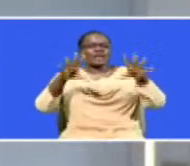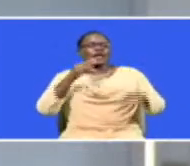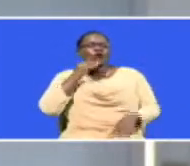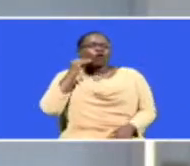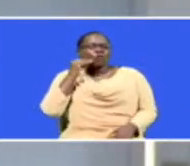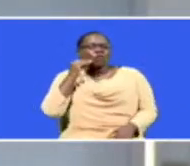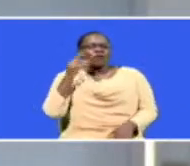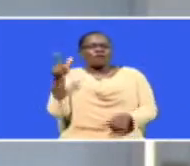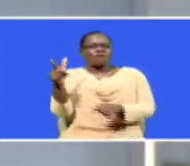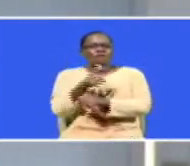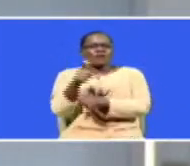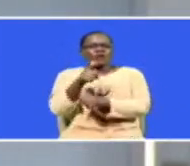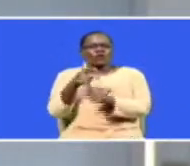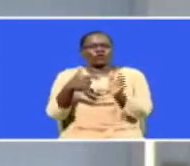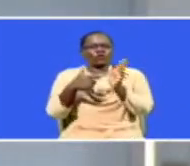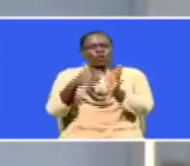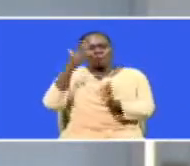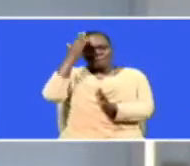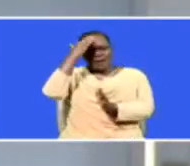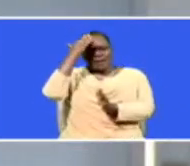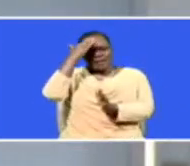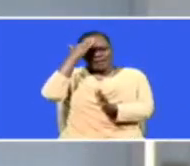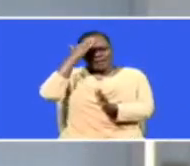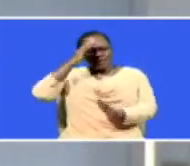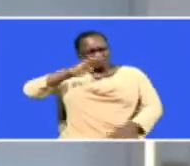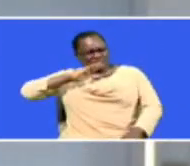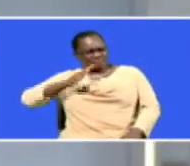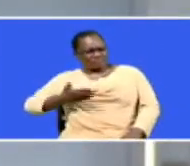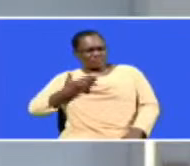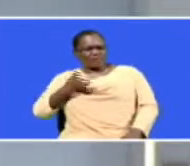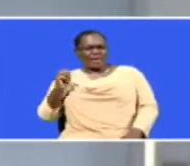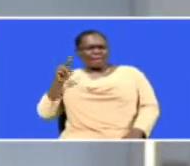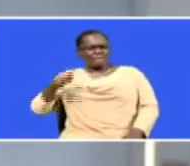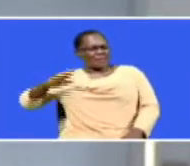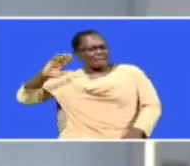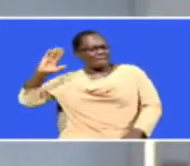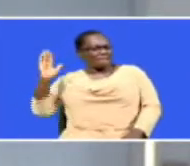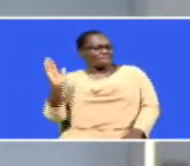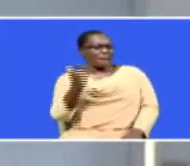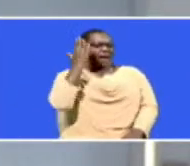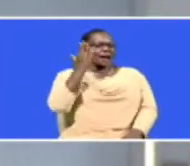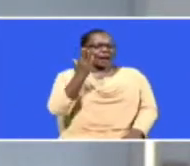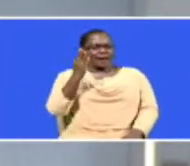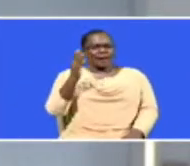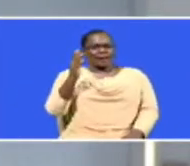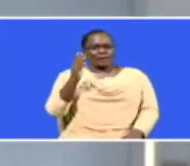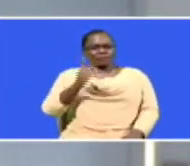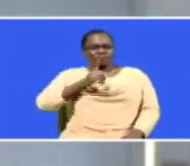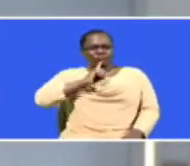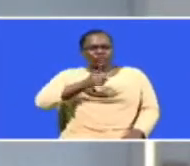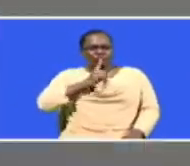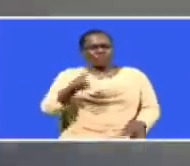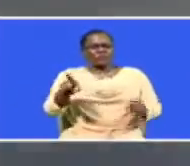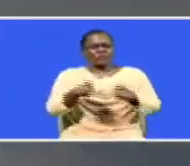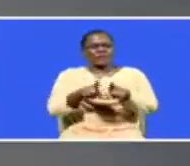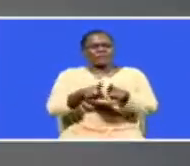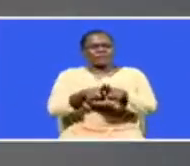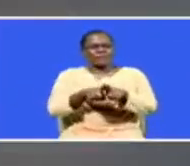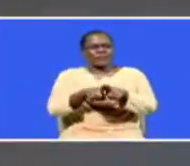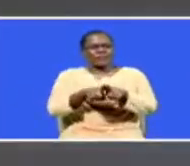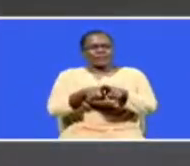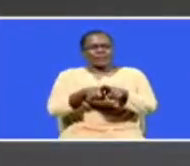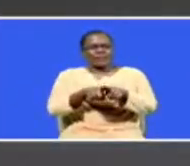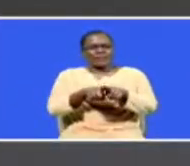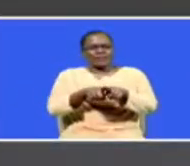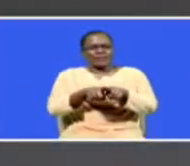The video allegedly shot on Monday shows the angry MP slapping the Kenya Power employee and threatening him at the said plot. Following the